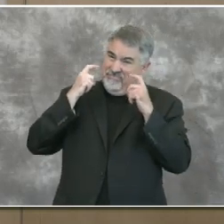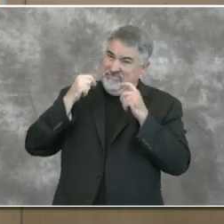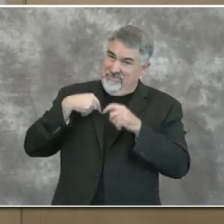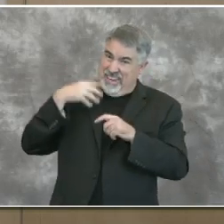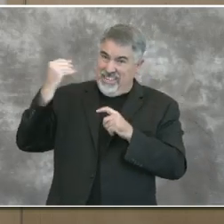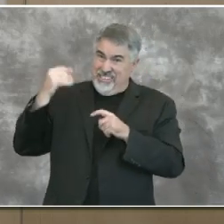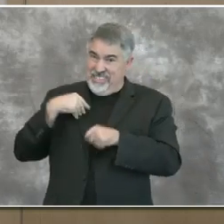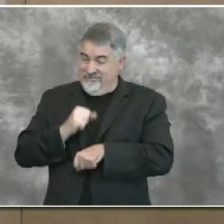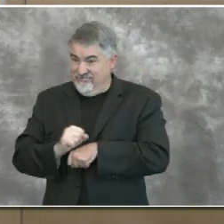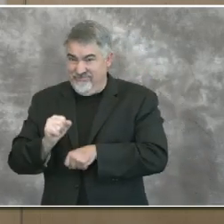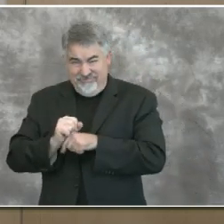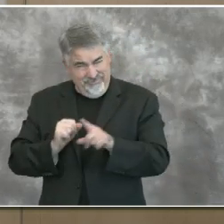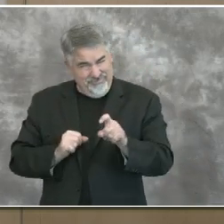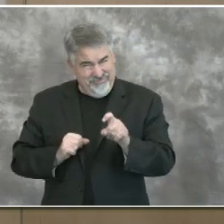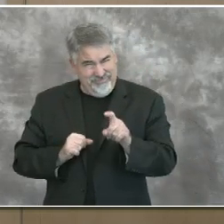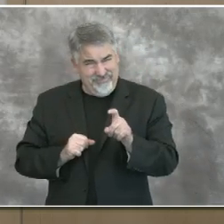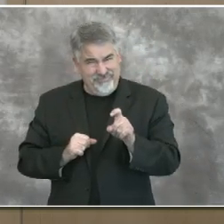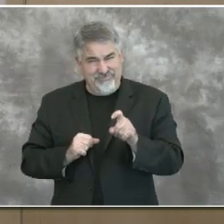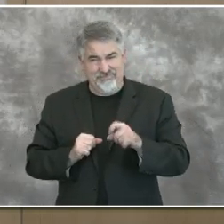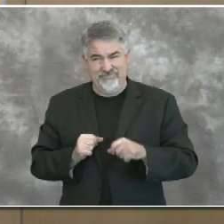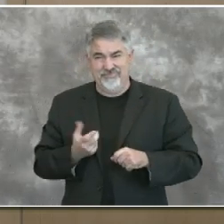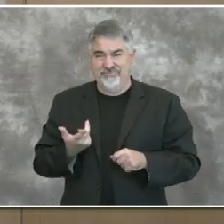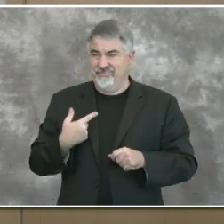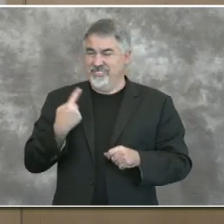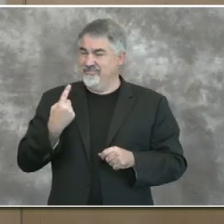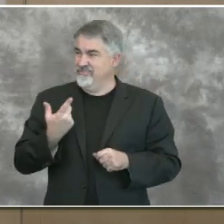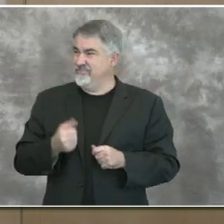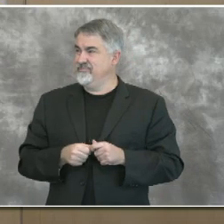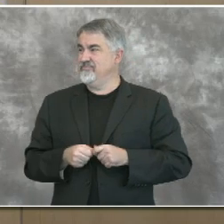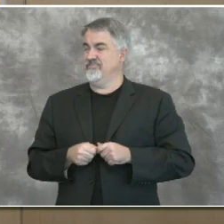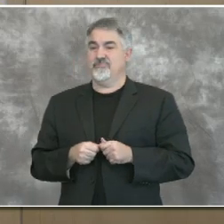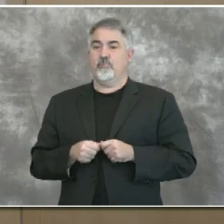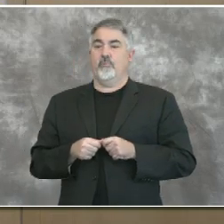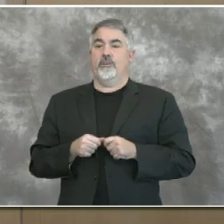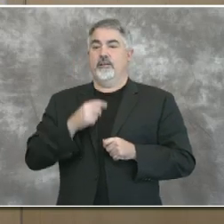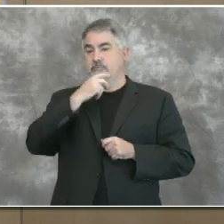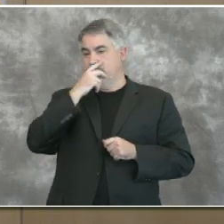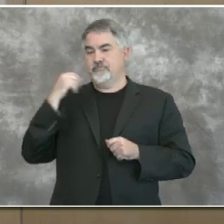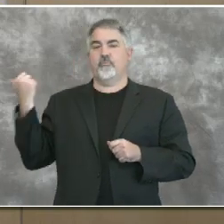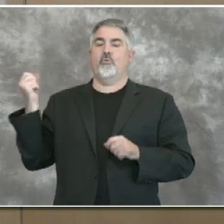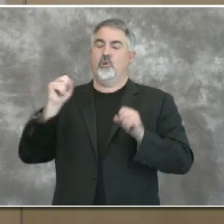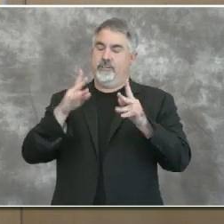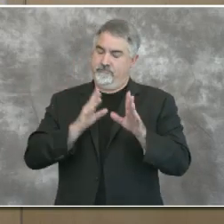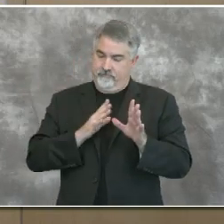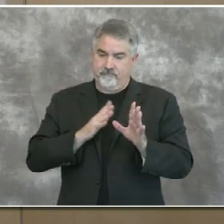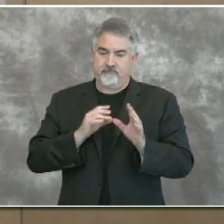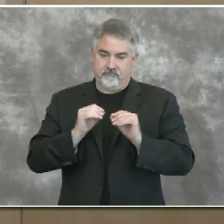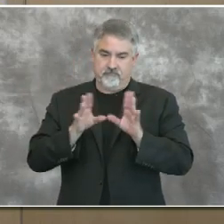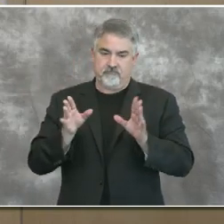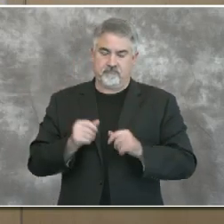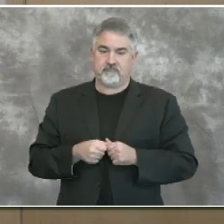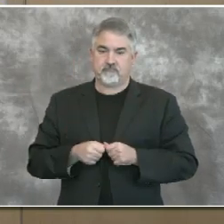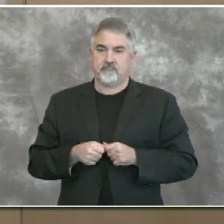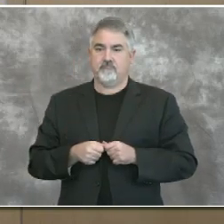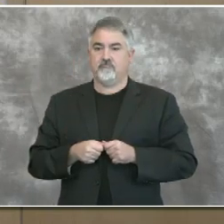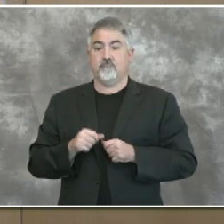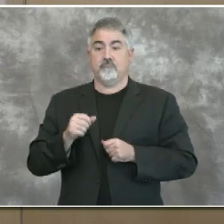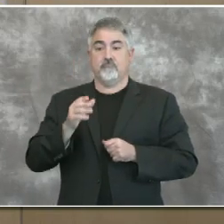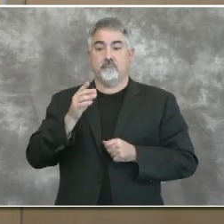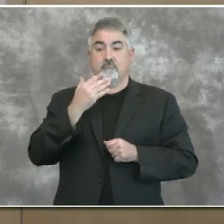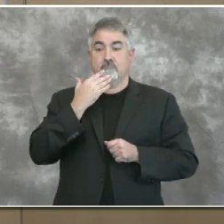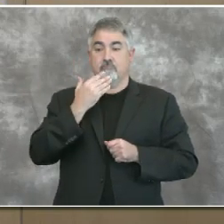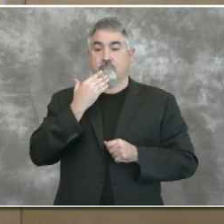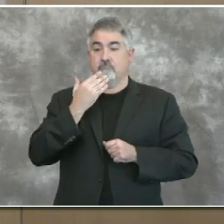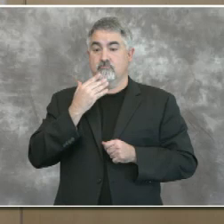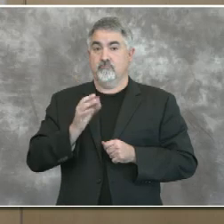by oneself outdoors? Thank you for your clarification. Well, thank you, Cheryl. And obviously the question is, if